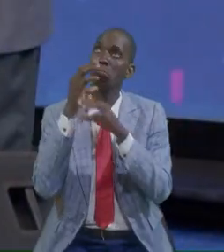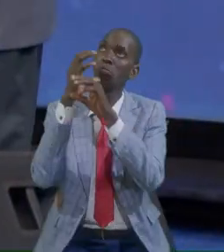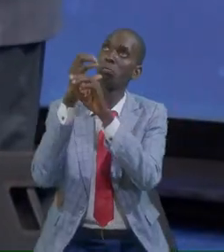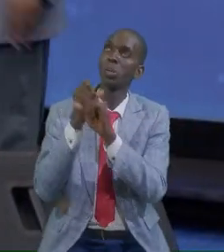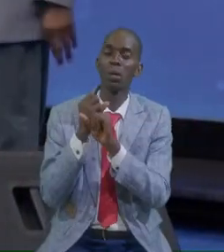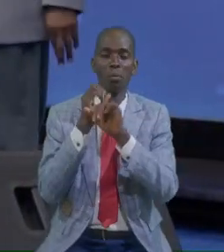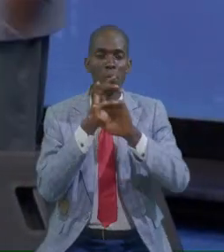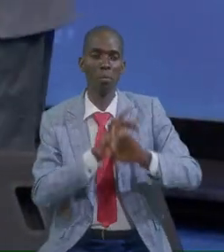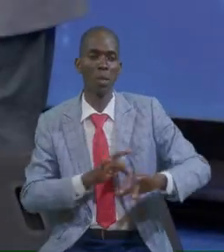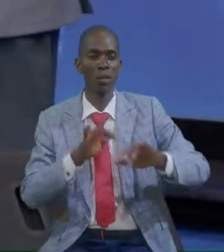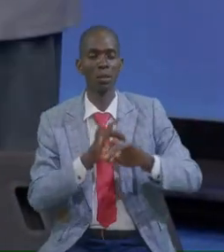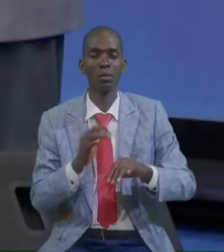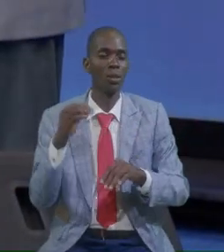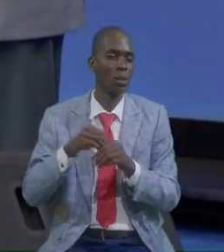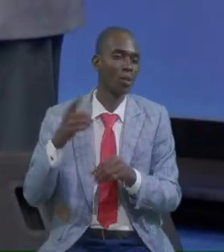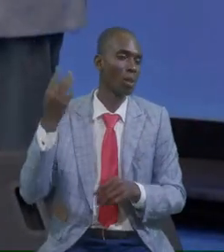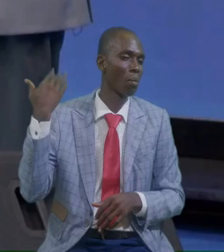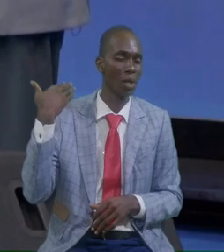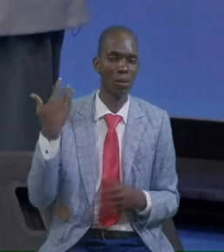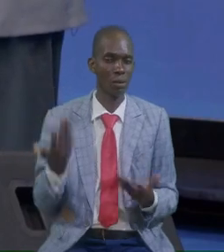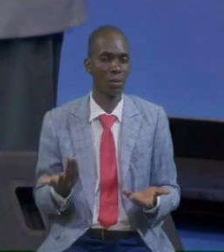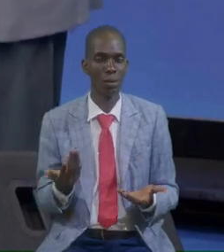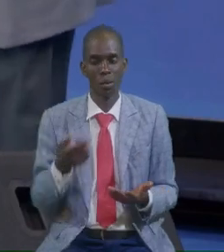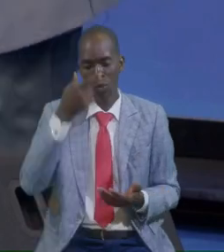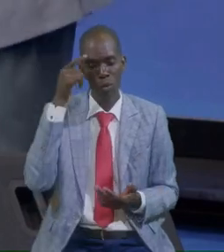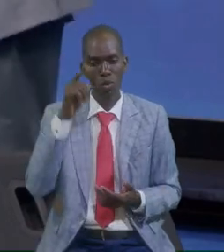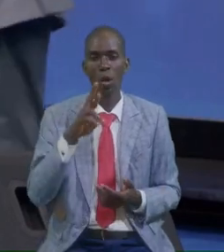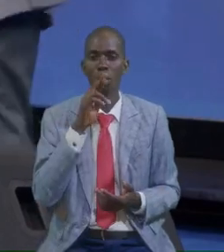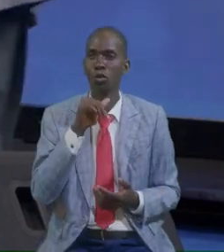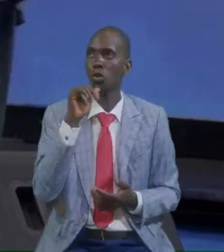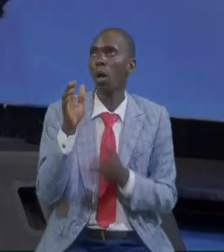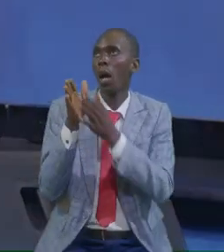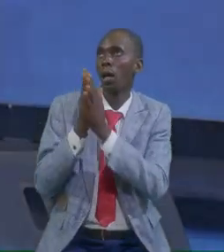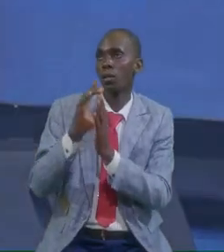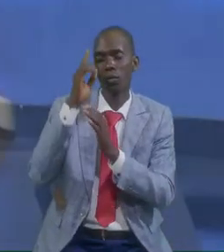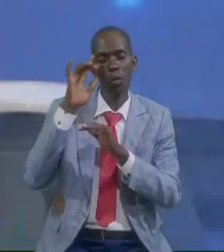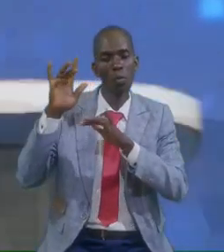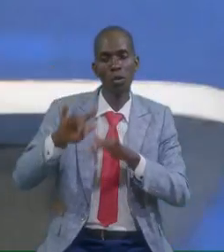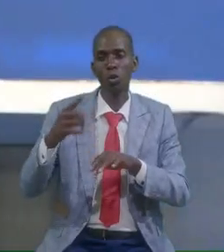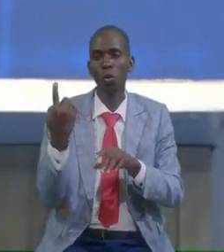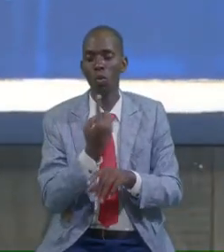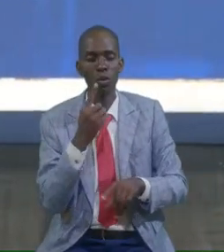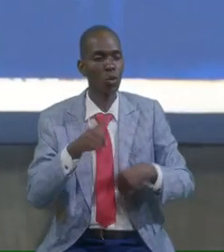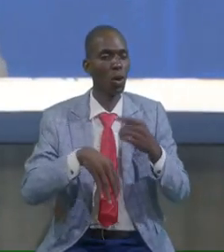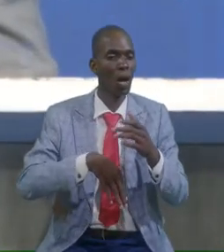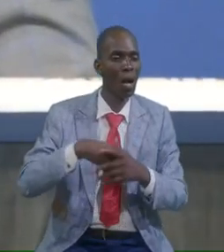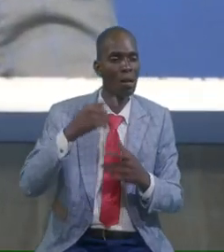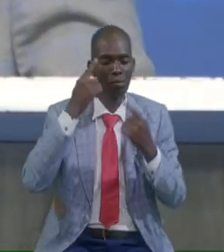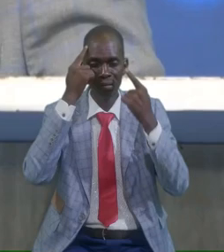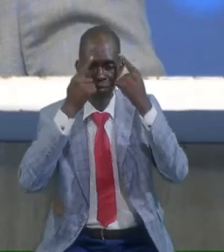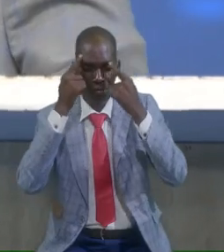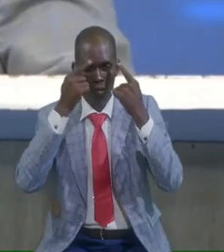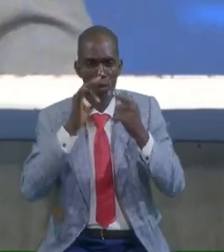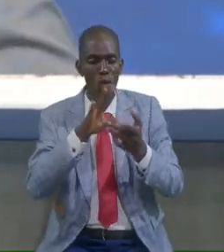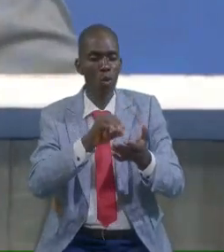mercy in the past. Because you are not looking for mercy. You are going about and you are thinking of your